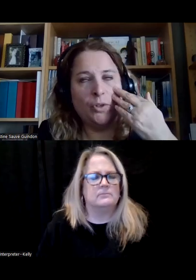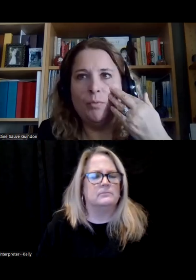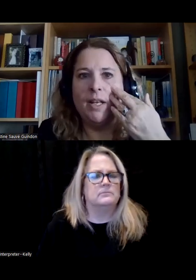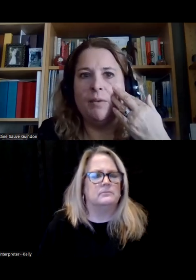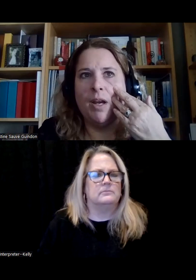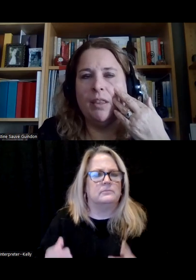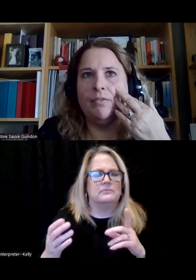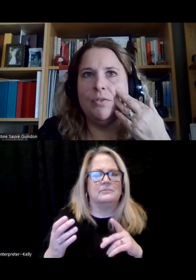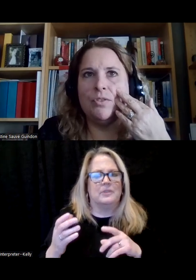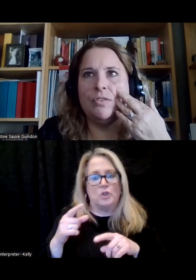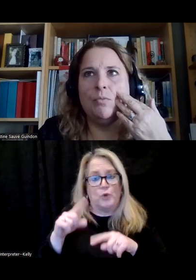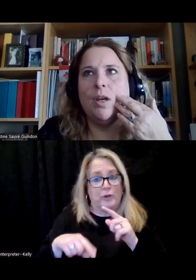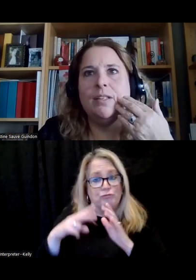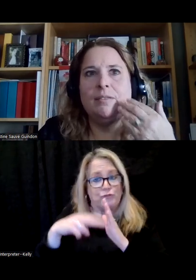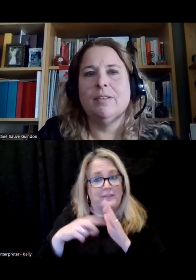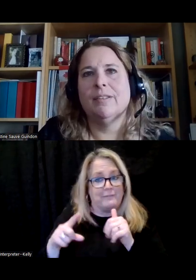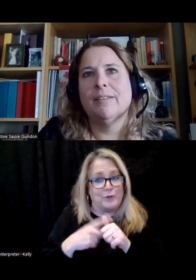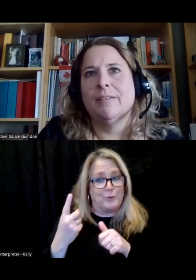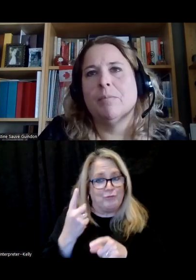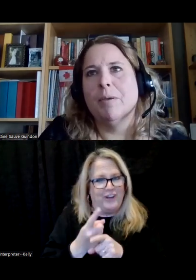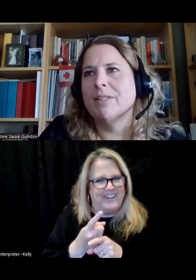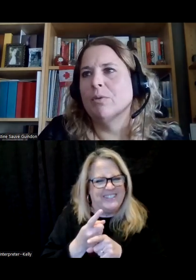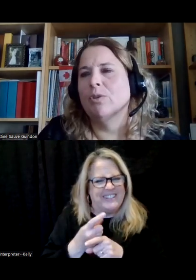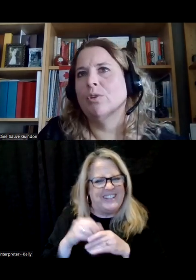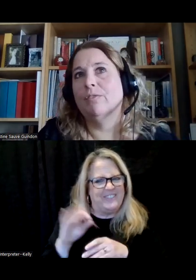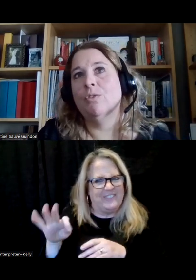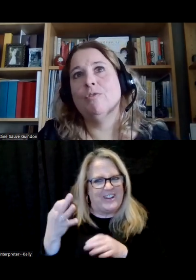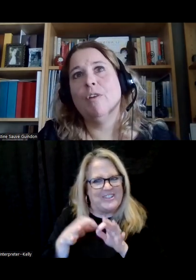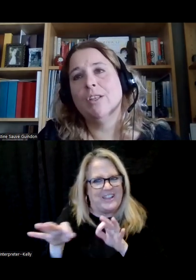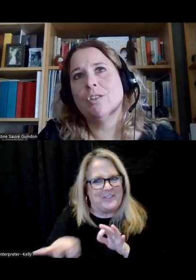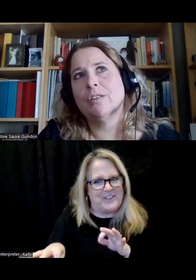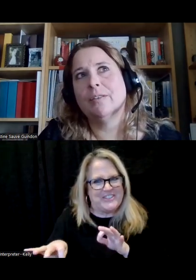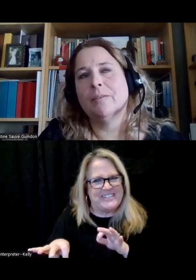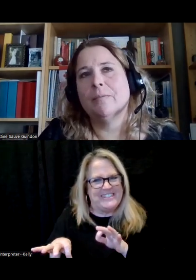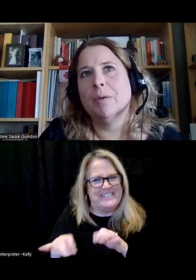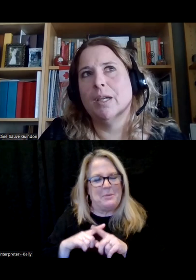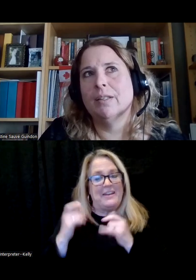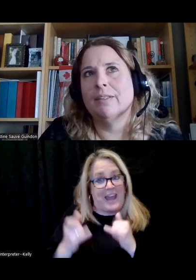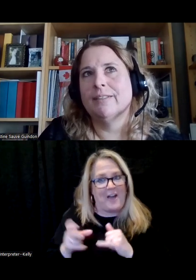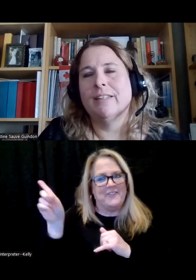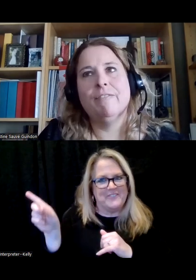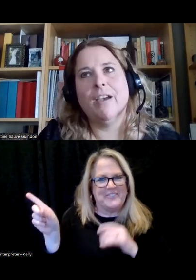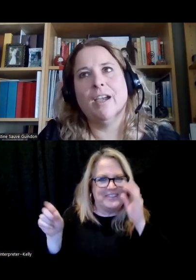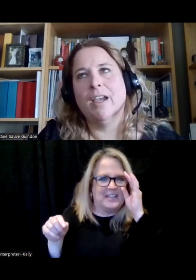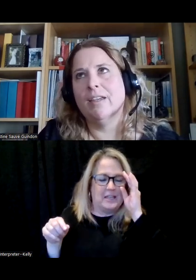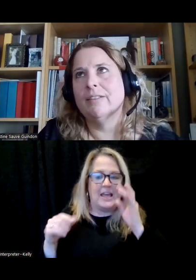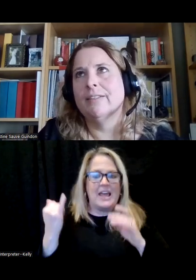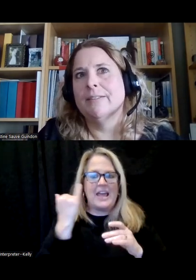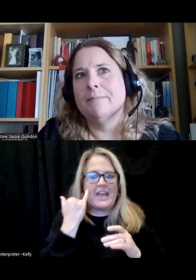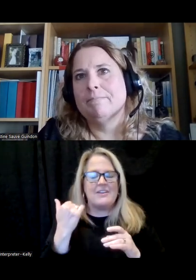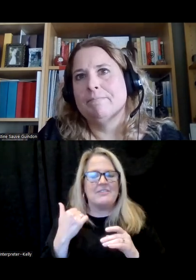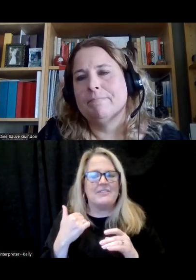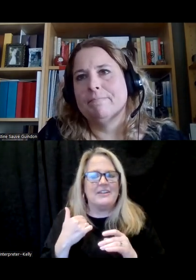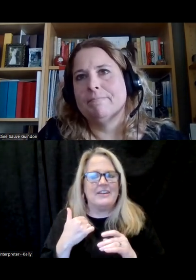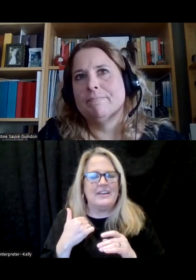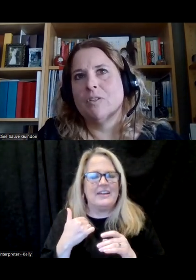You couldn't read it right the first one, but maybe some of you could if you knew French. But if